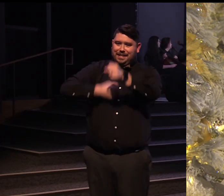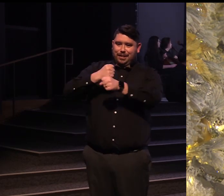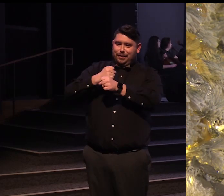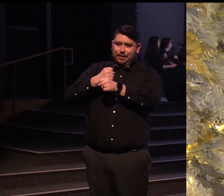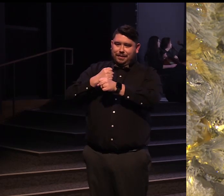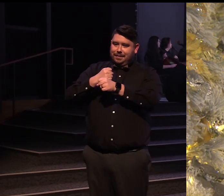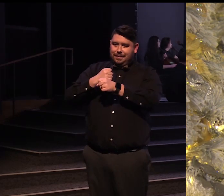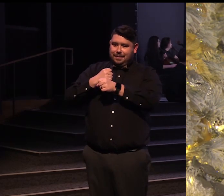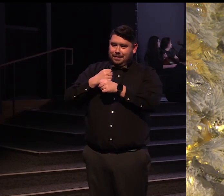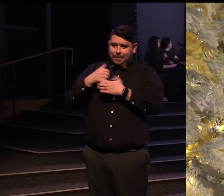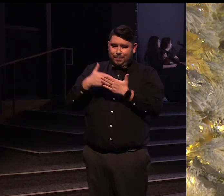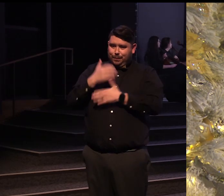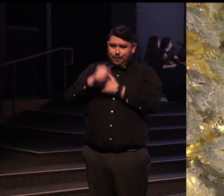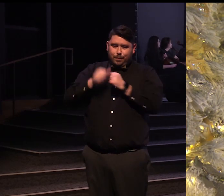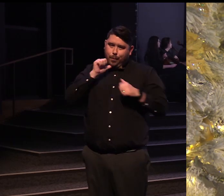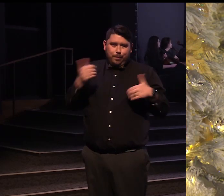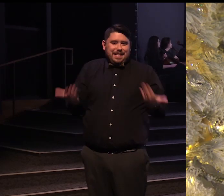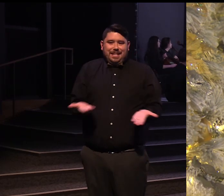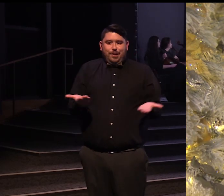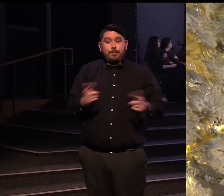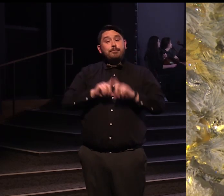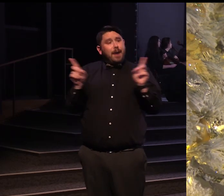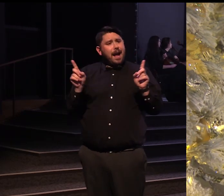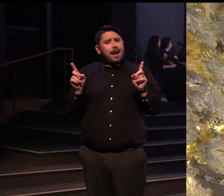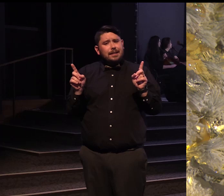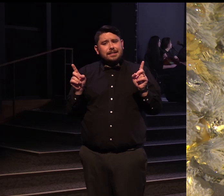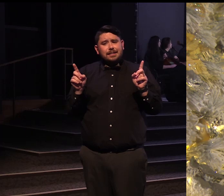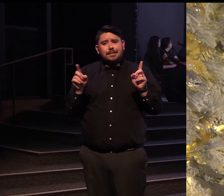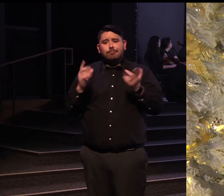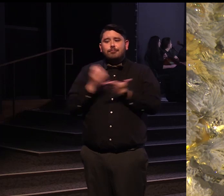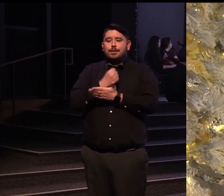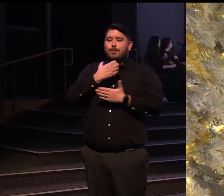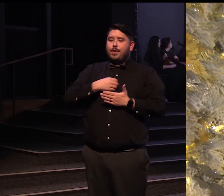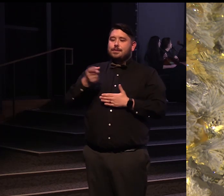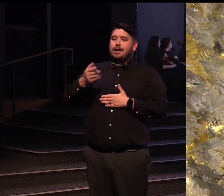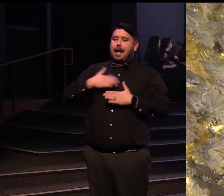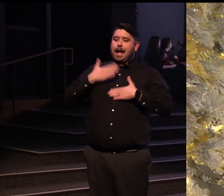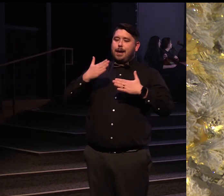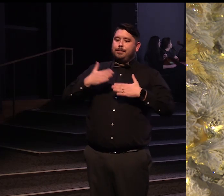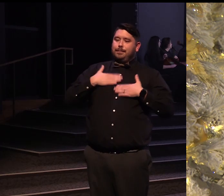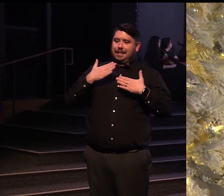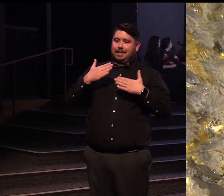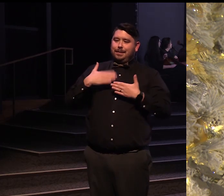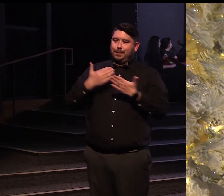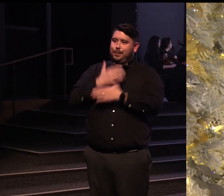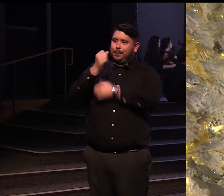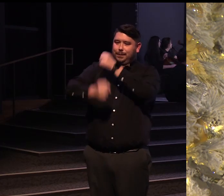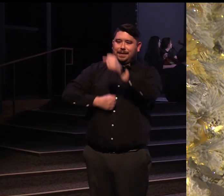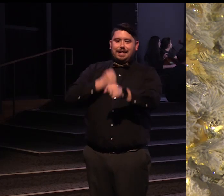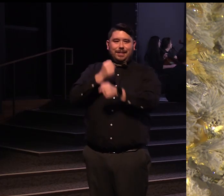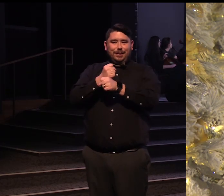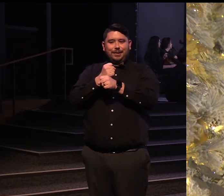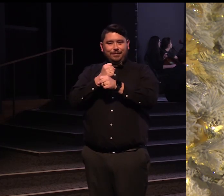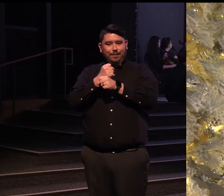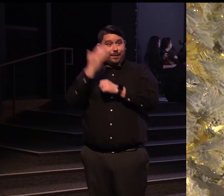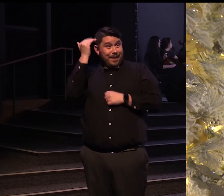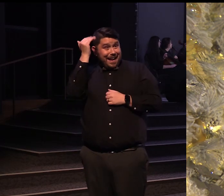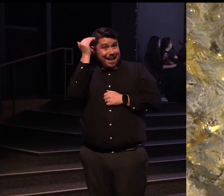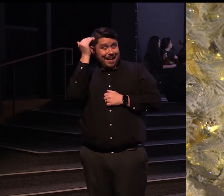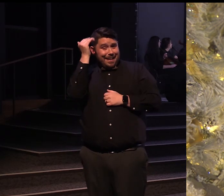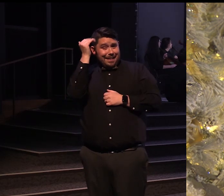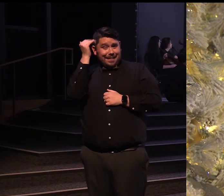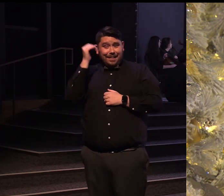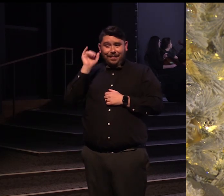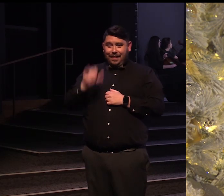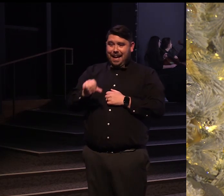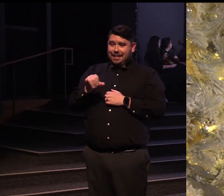Year's, so I'm going to go ahead and take this opportunity to wish you also a happy New Year, because that reality